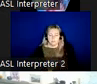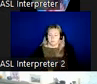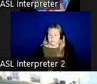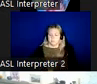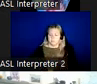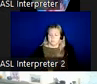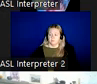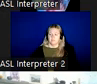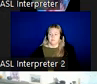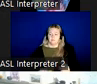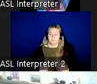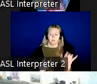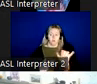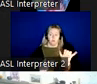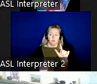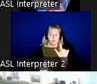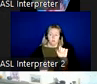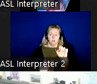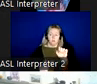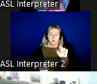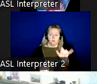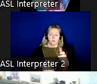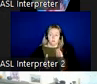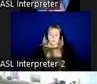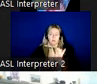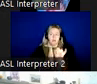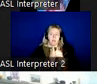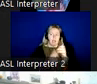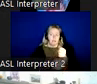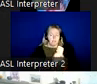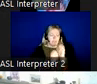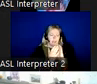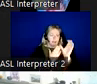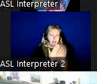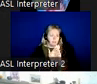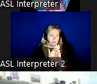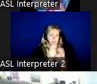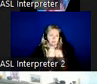And she's also asking, how do you get on a list to receive a calendar?